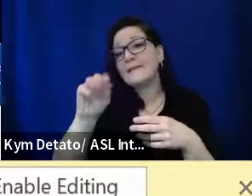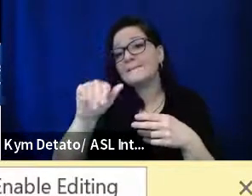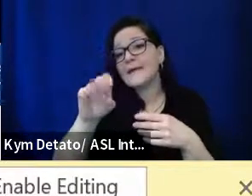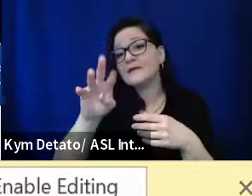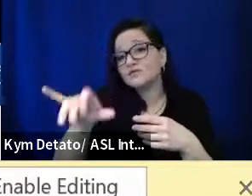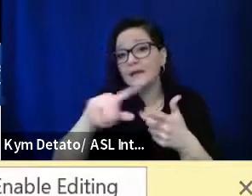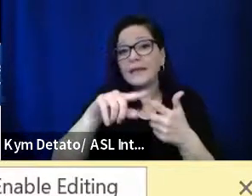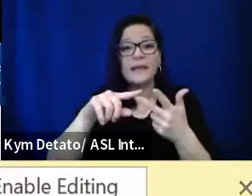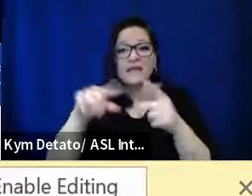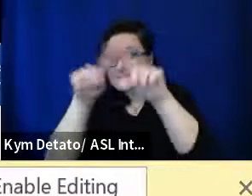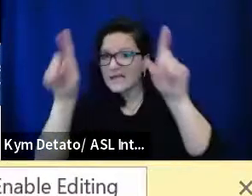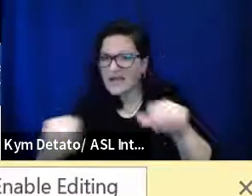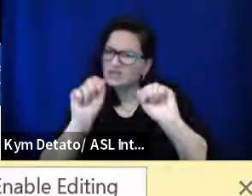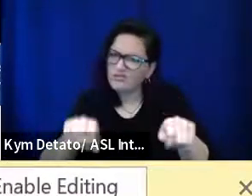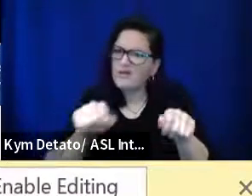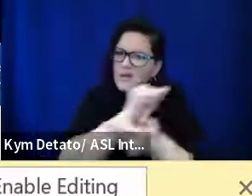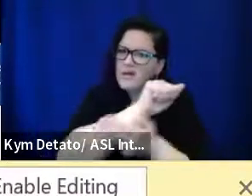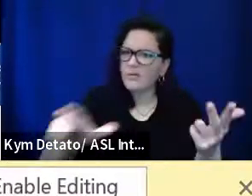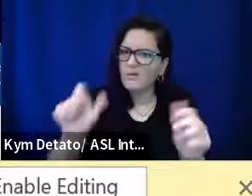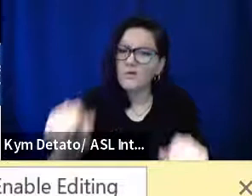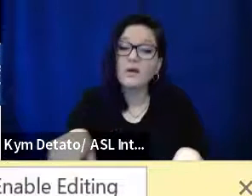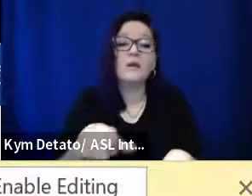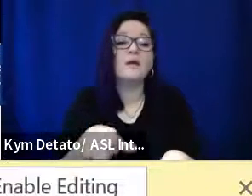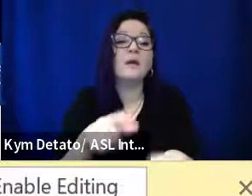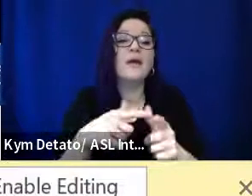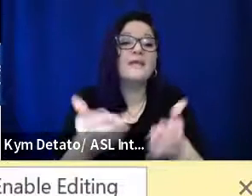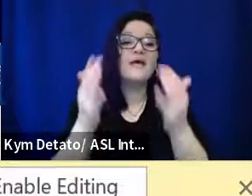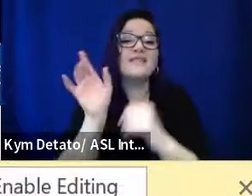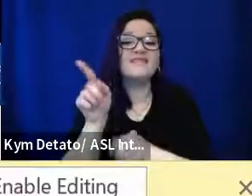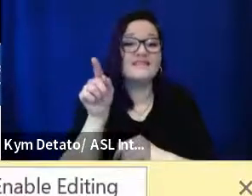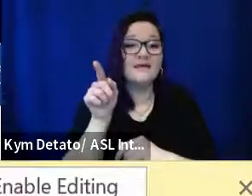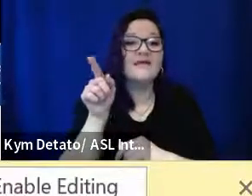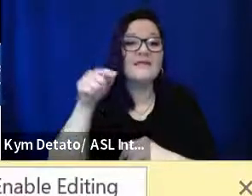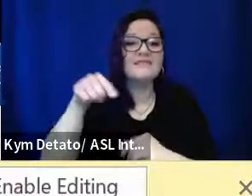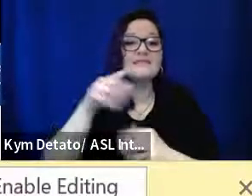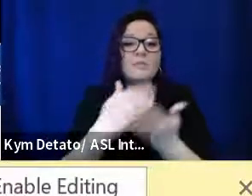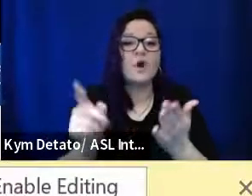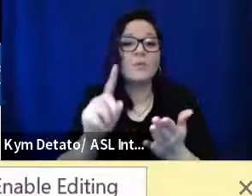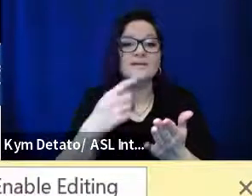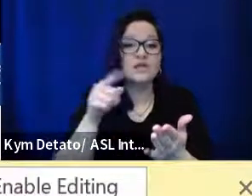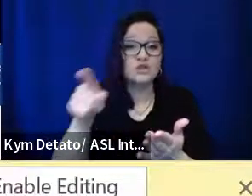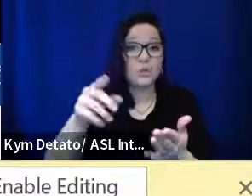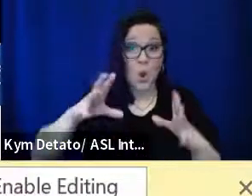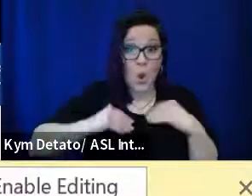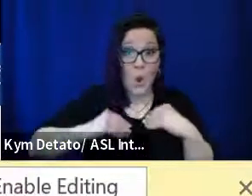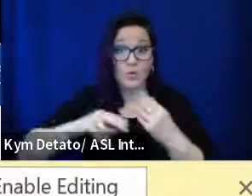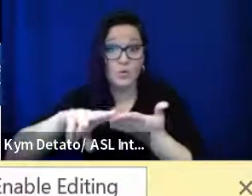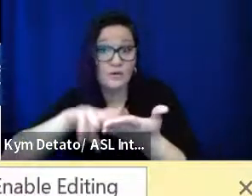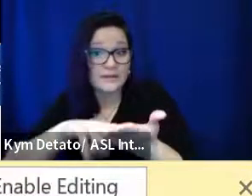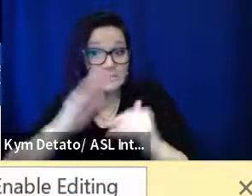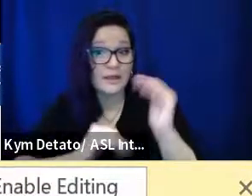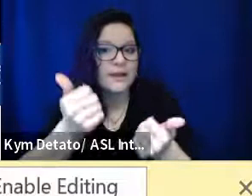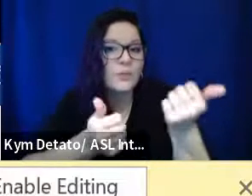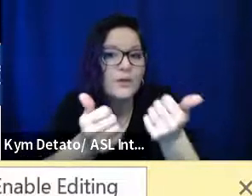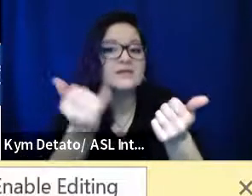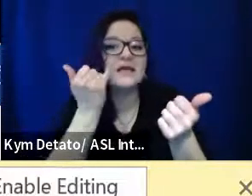example. This is that question we're asking about if you own or lease the building. And if you do lease it, there's a statement of permission